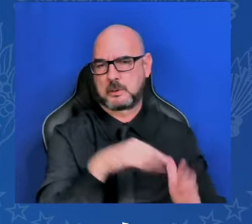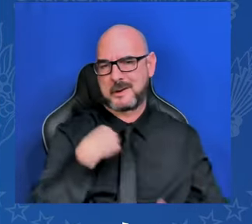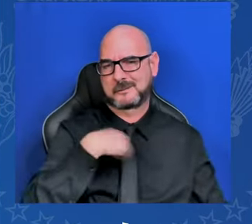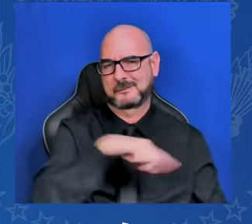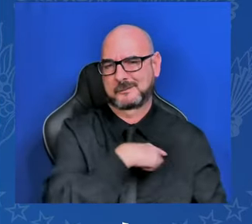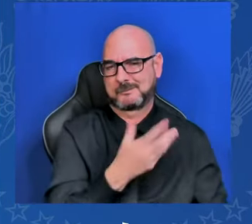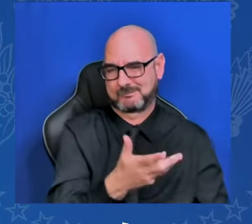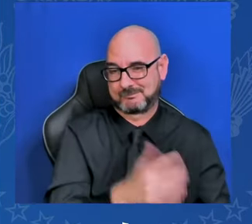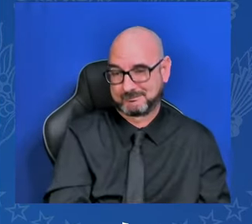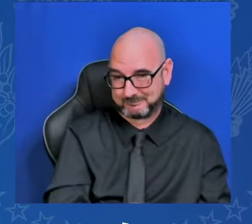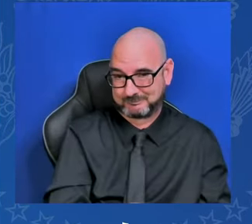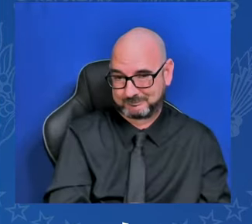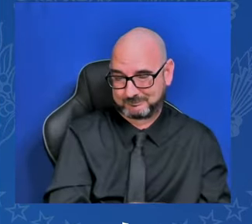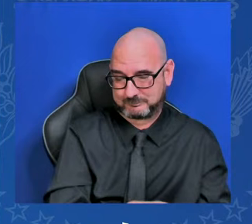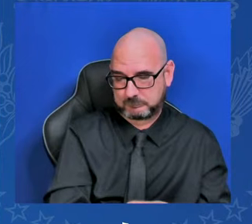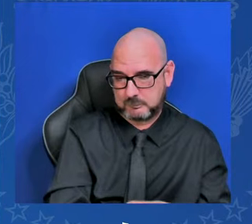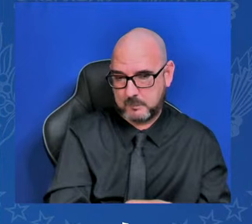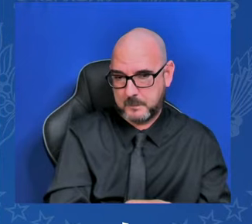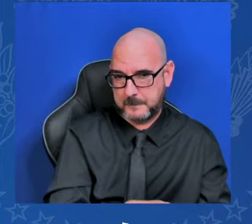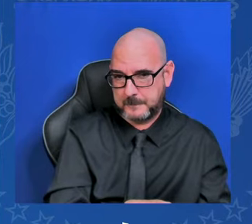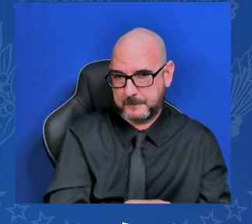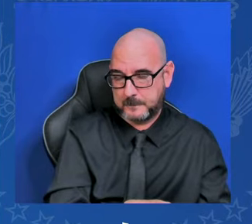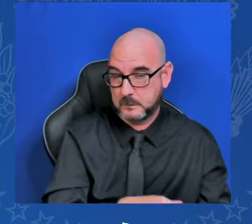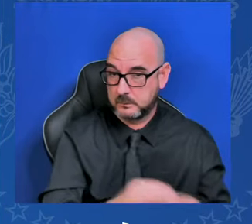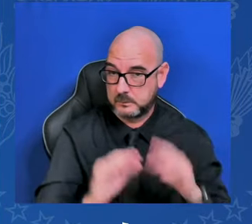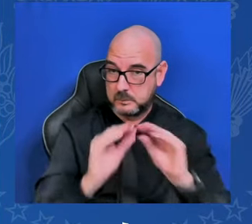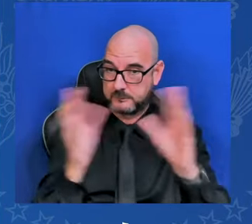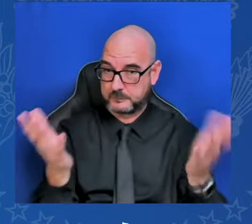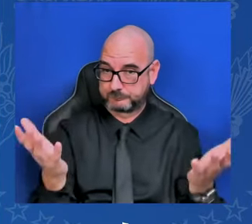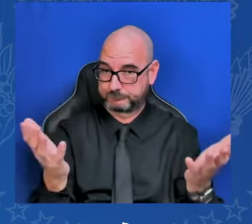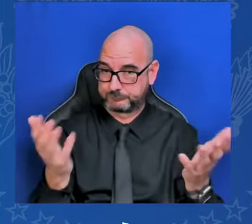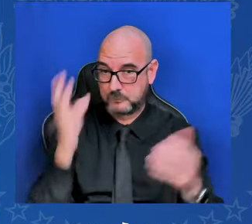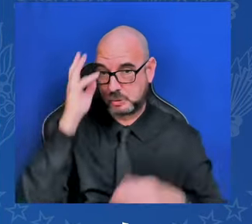Which makes Trump and his MAGA friends losers.